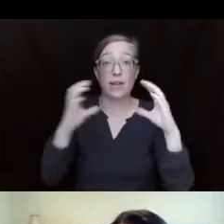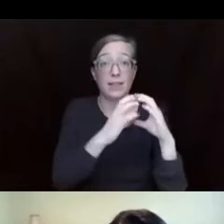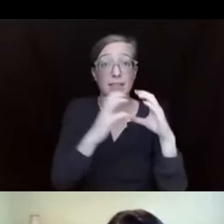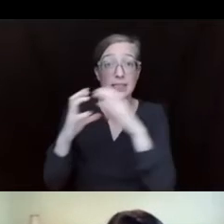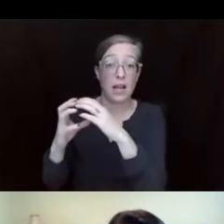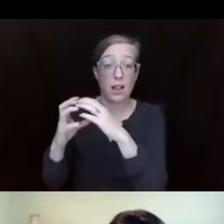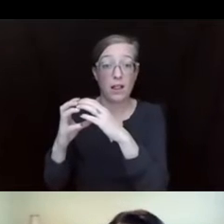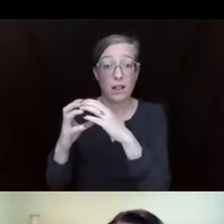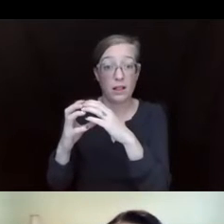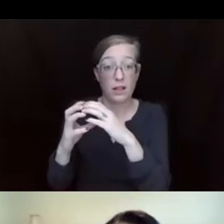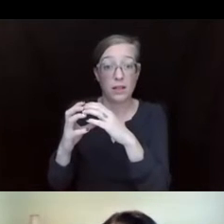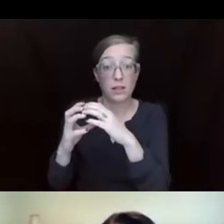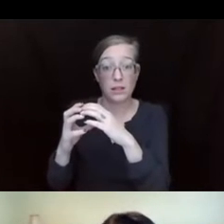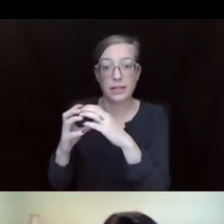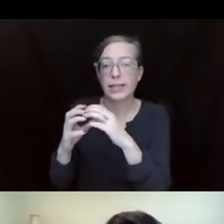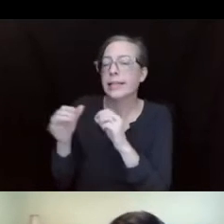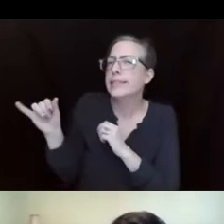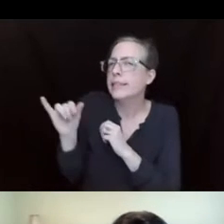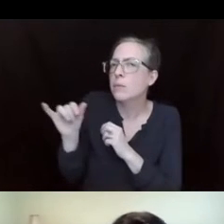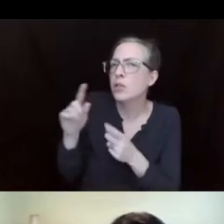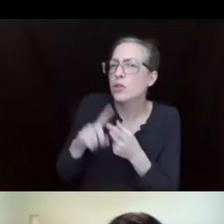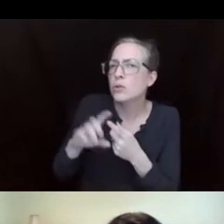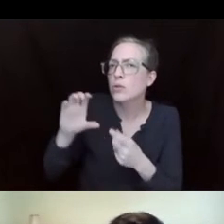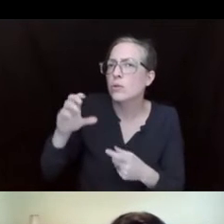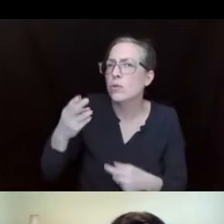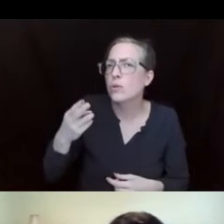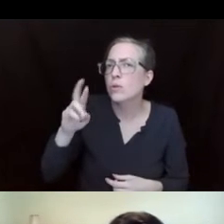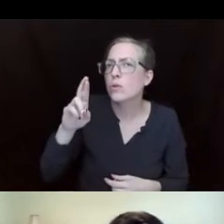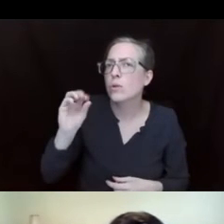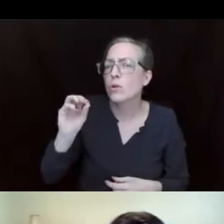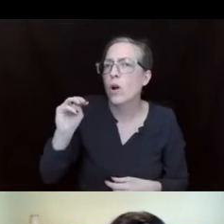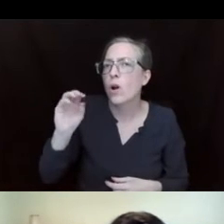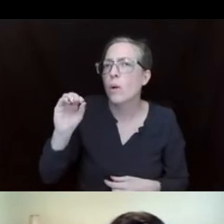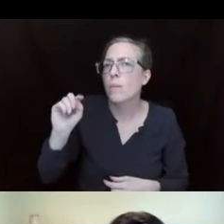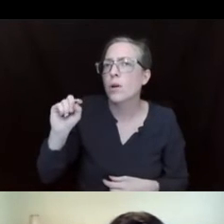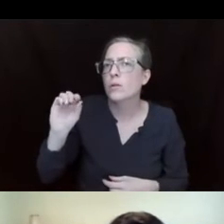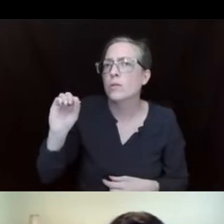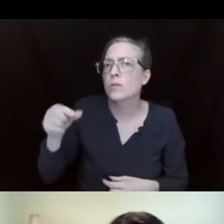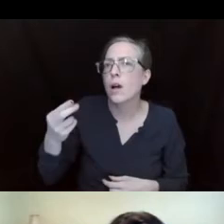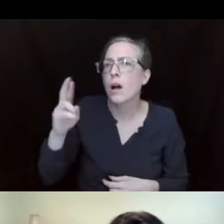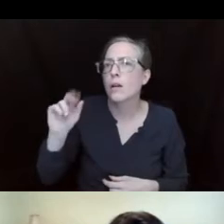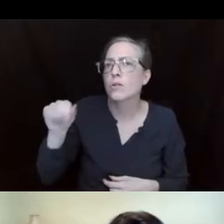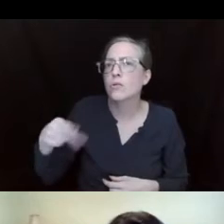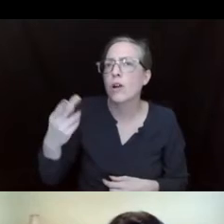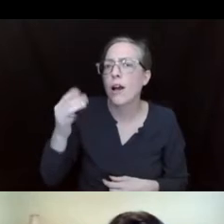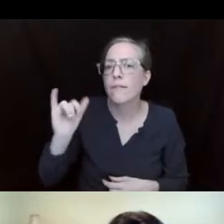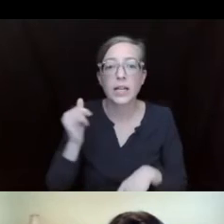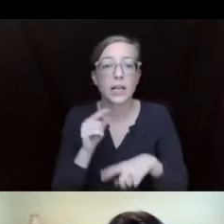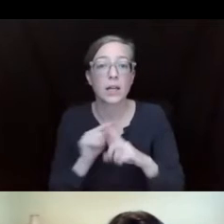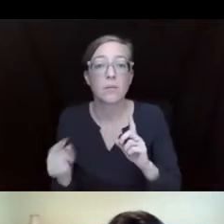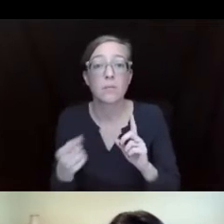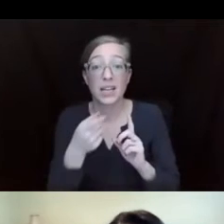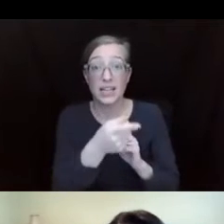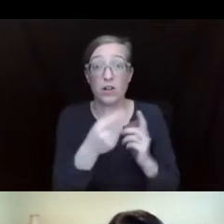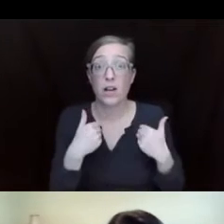like chromatography, and he enriched them. We can see, for example, the E. coli. Here I have the concentration over the initial